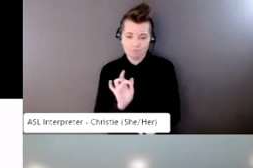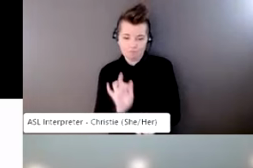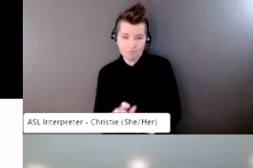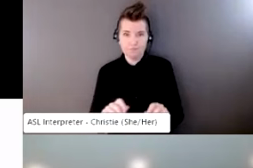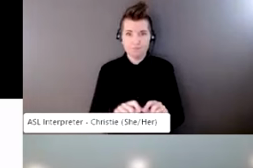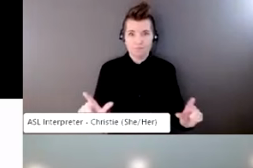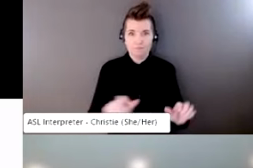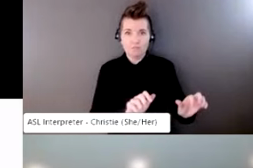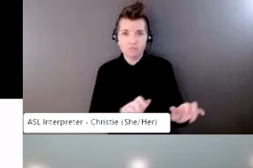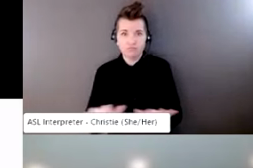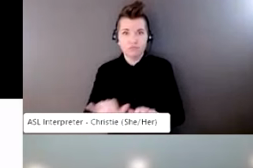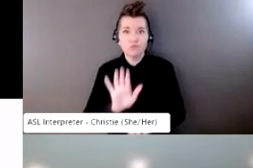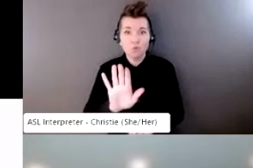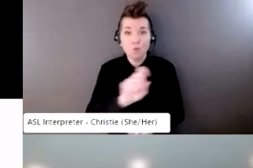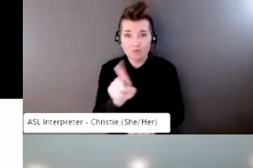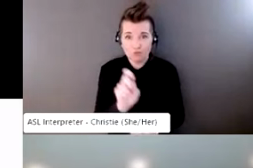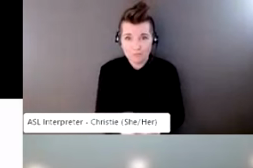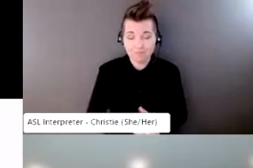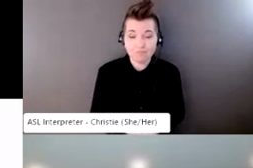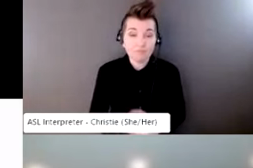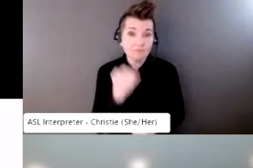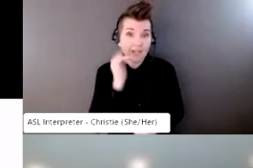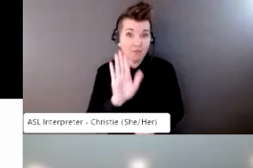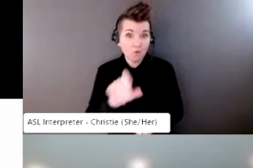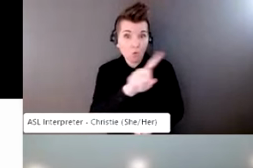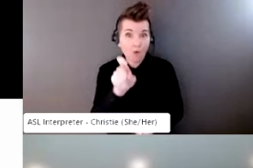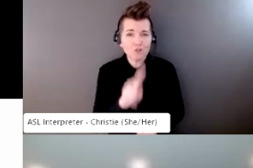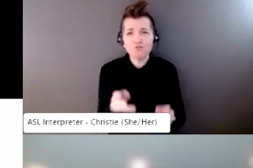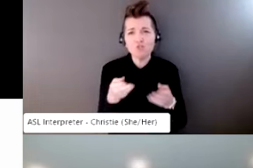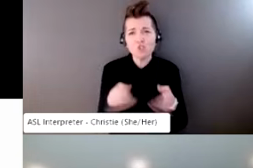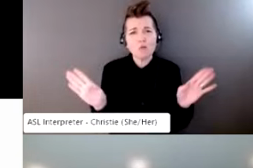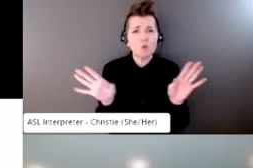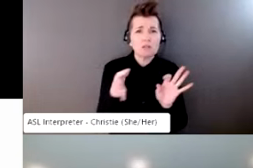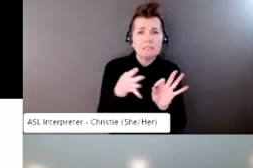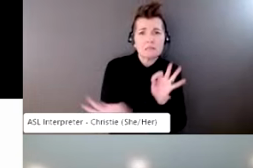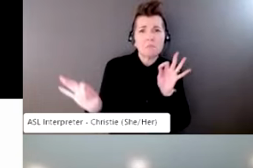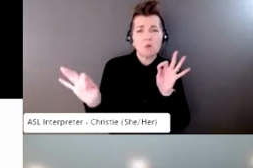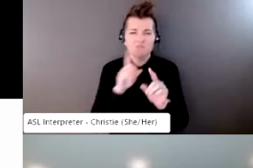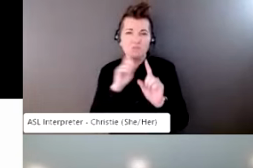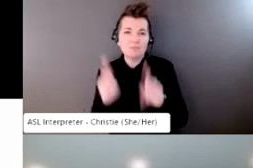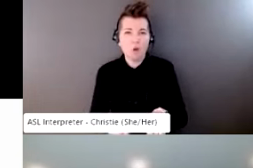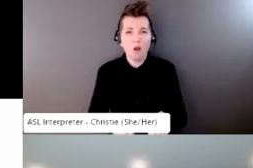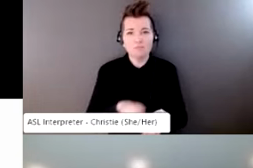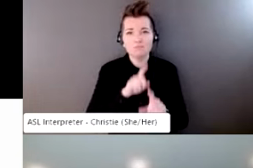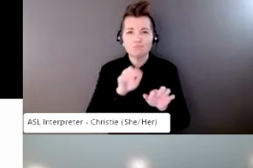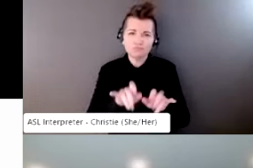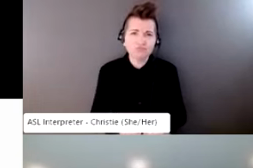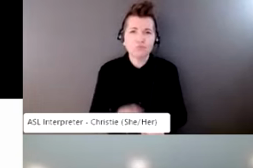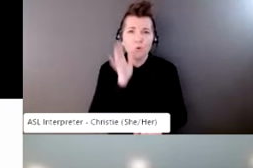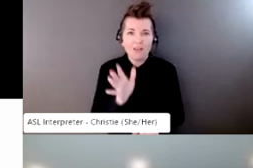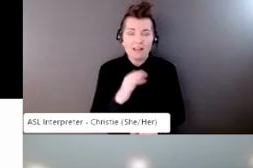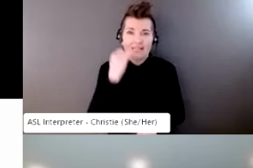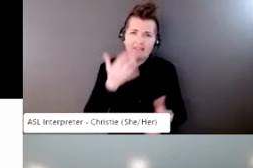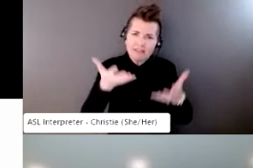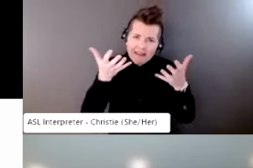questions. So if they are general, simple questions, they will be answered in writing throughout the session. If they are bigger